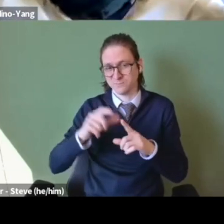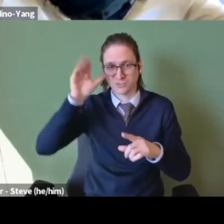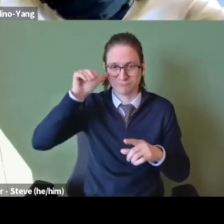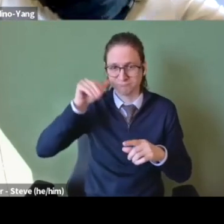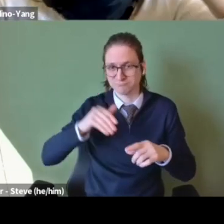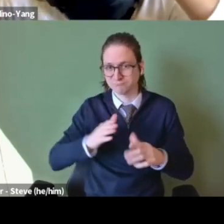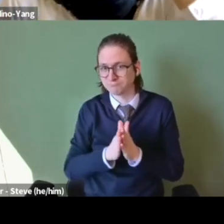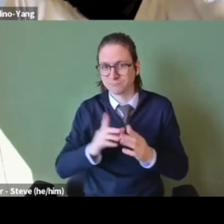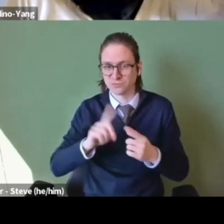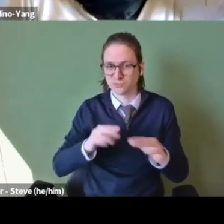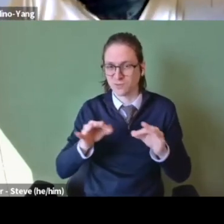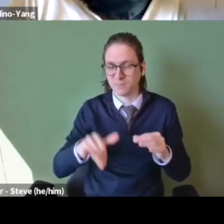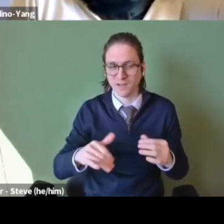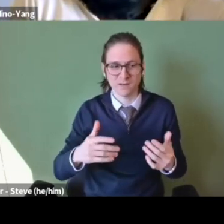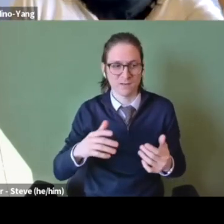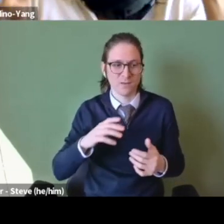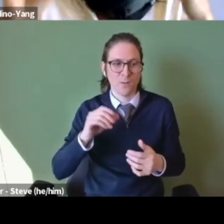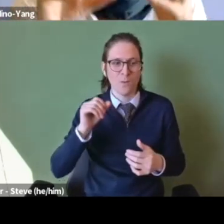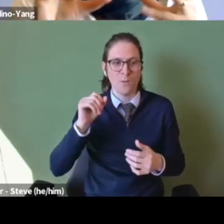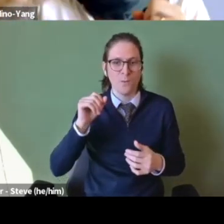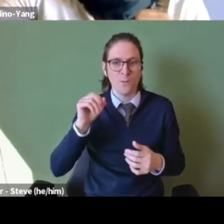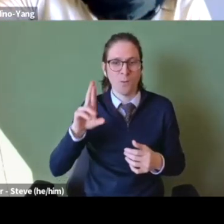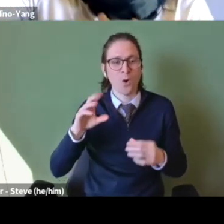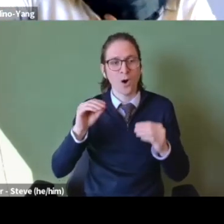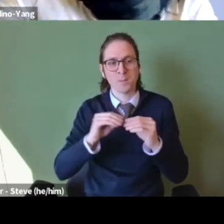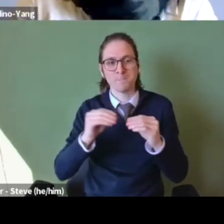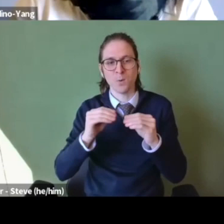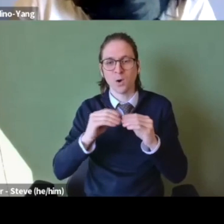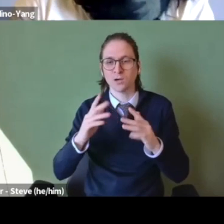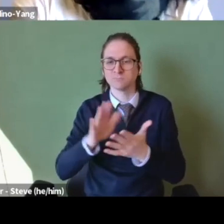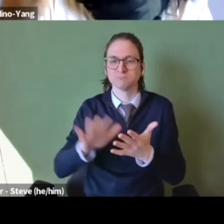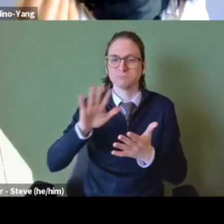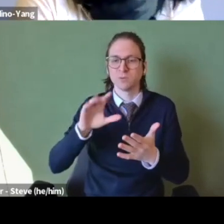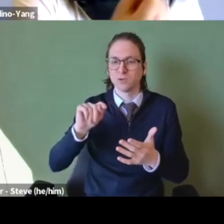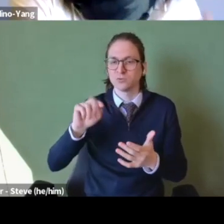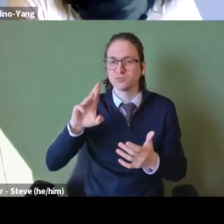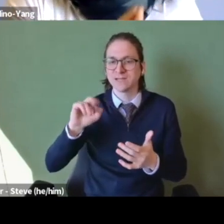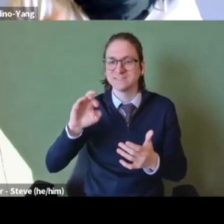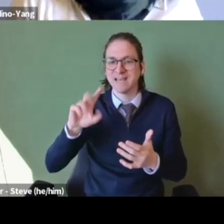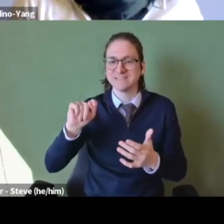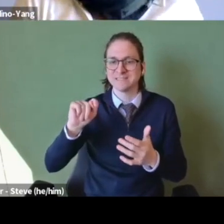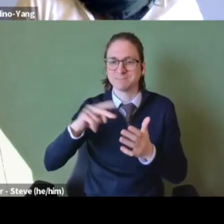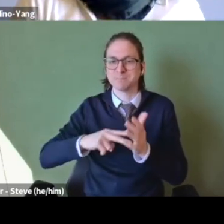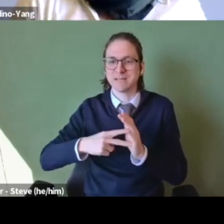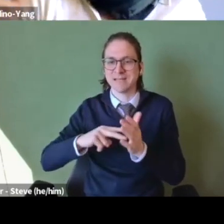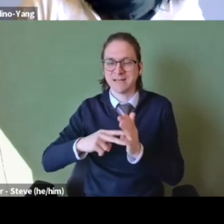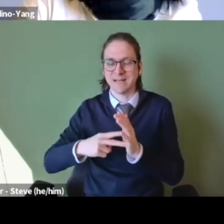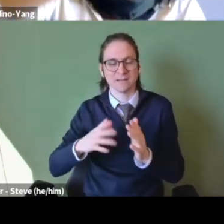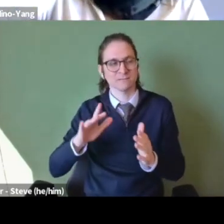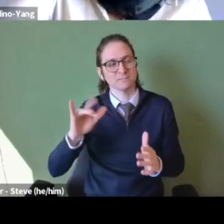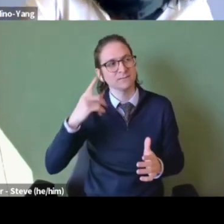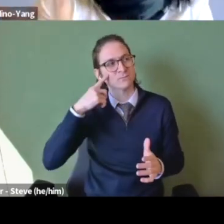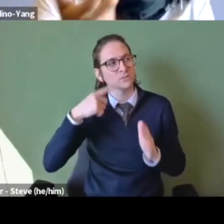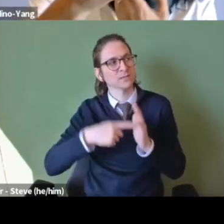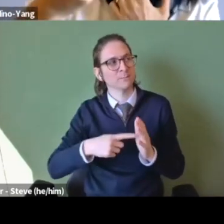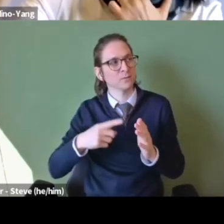call transcendent ways of making meaning. So meaning that transcends any particular context, that is